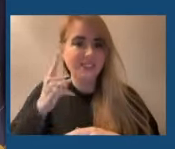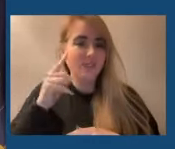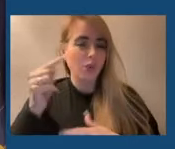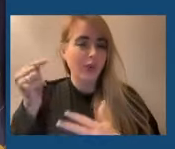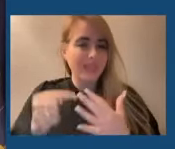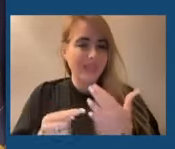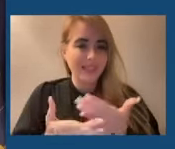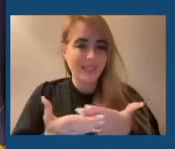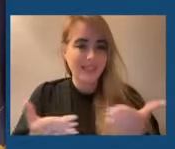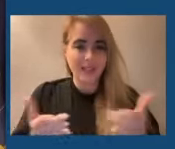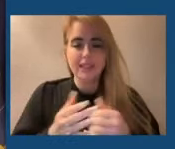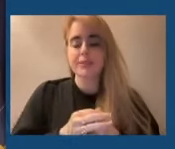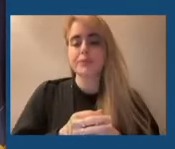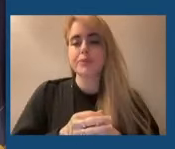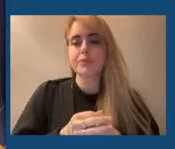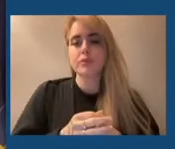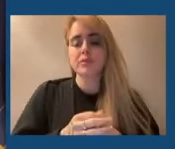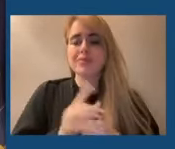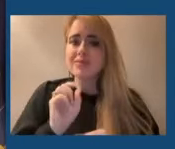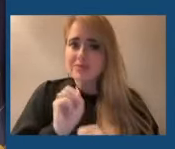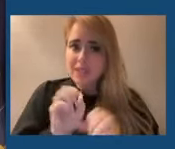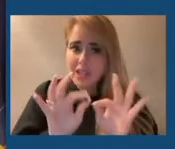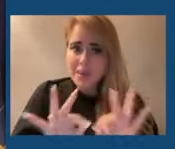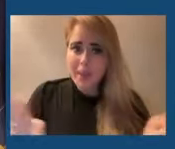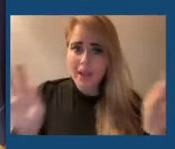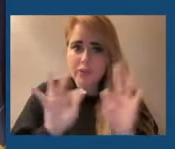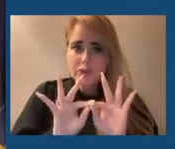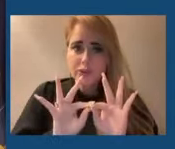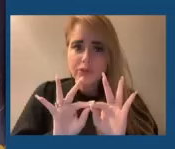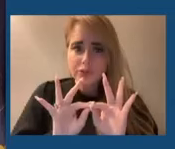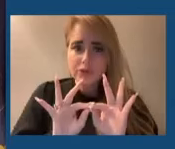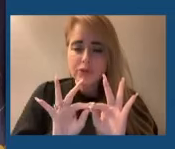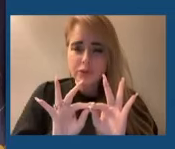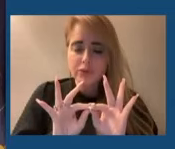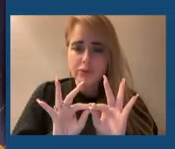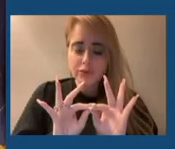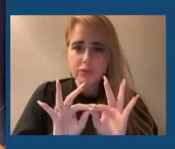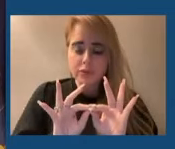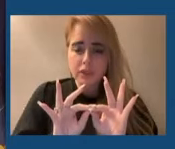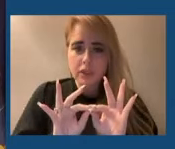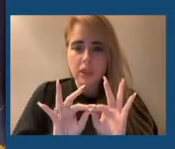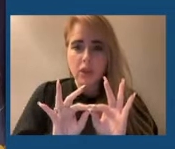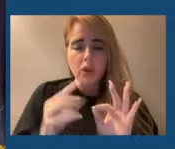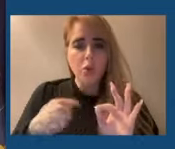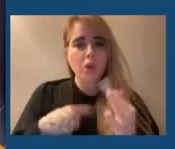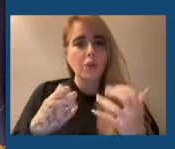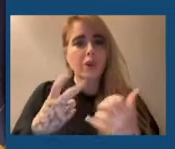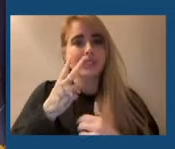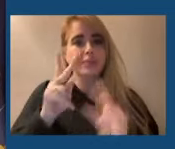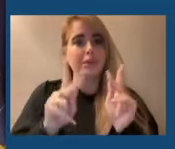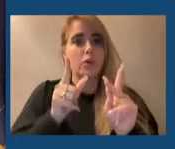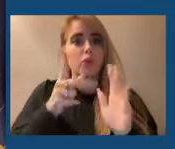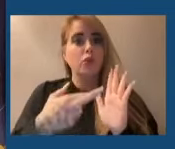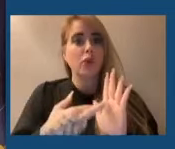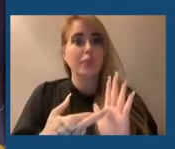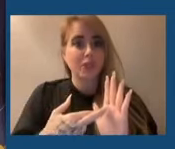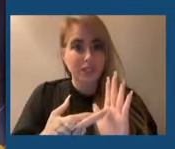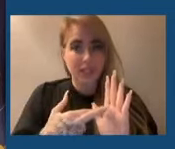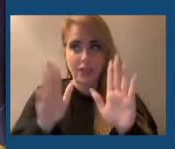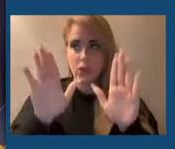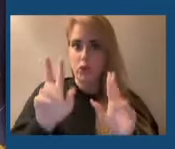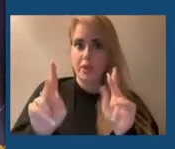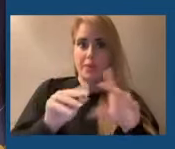things. It matters that people who represent the great people of New